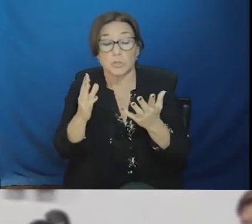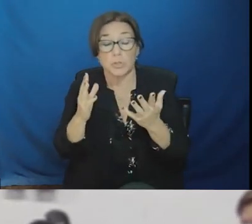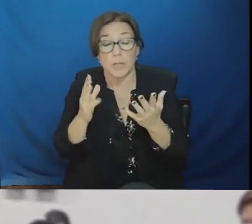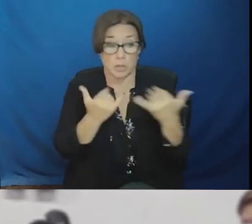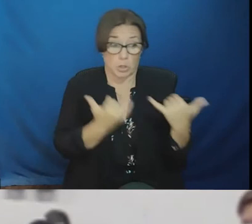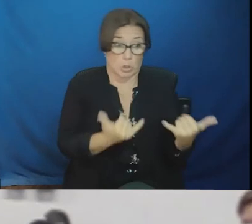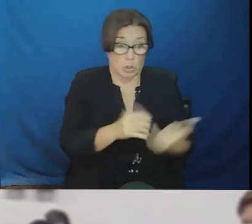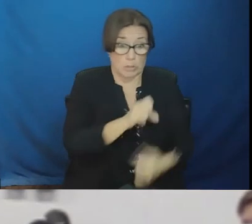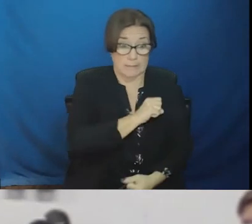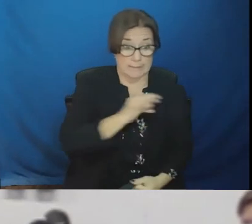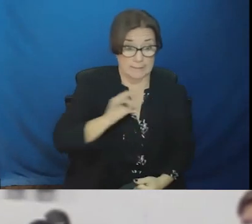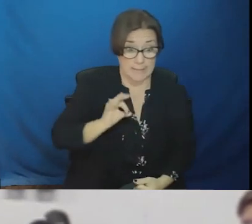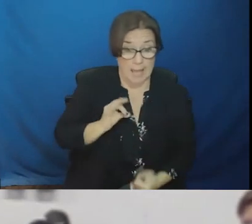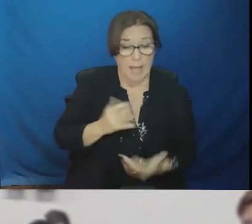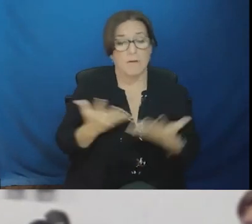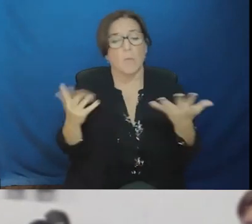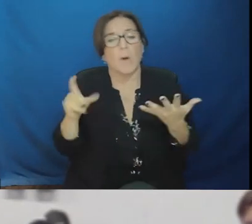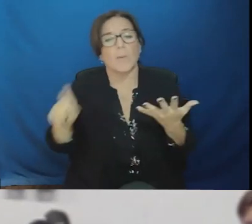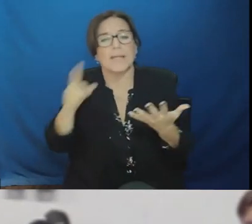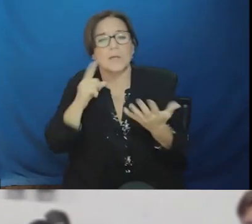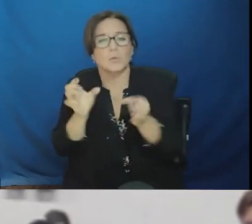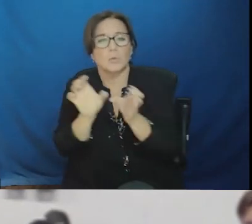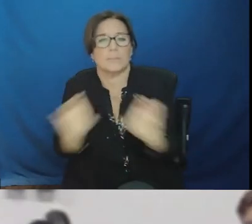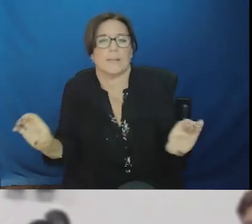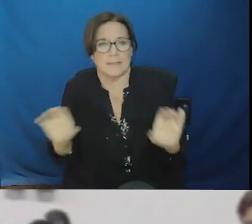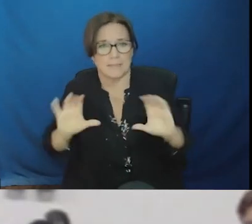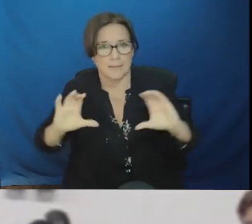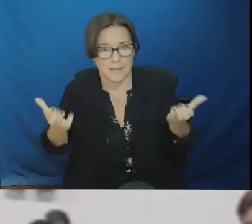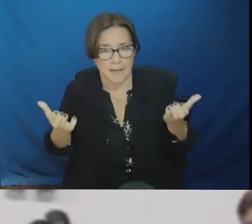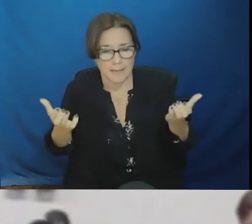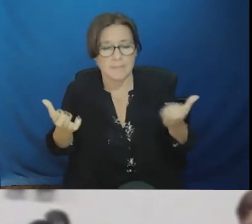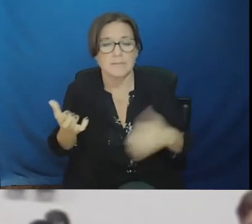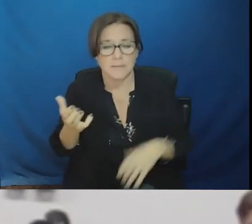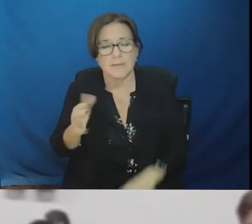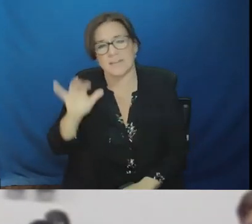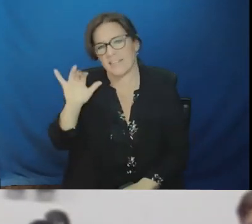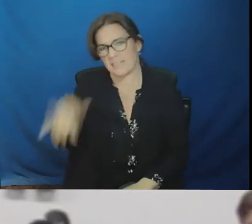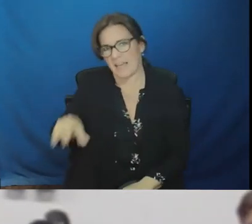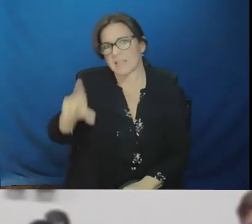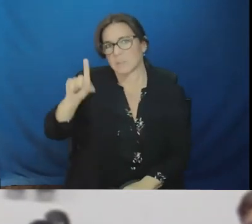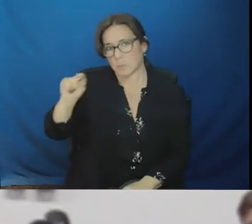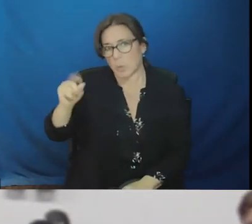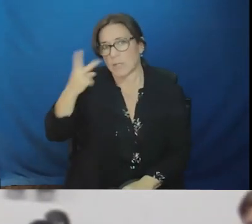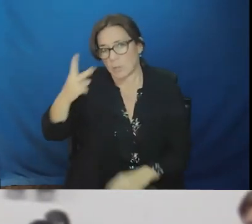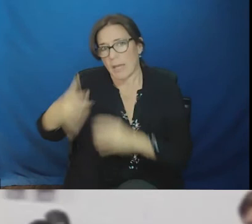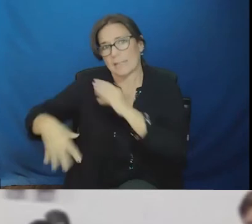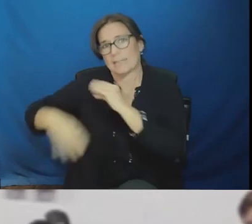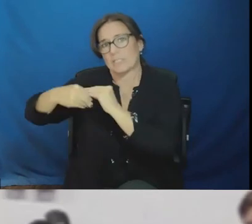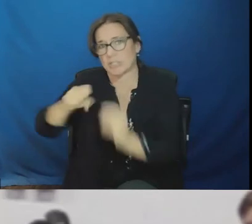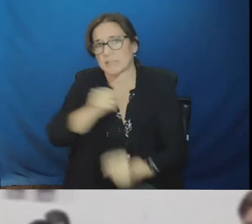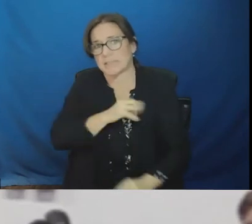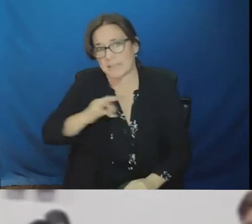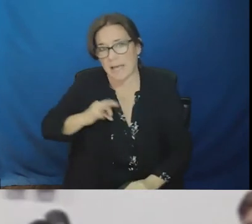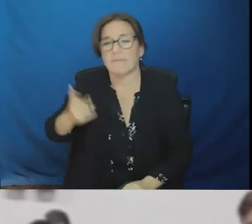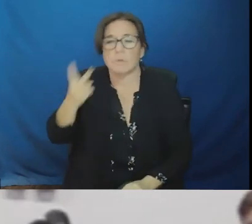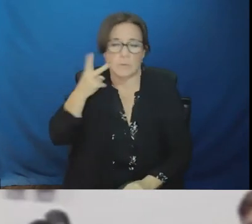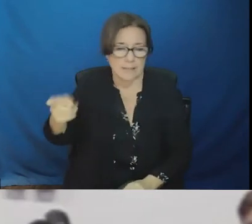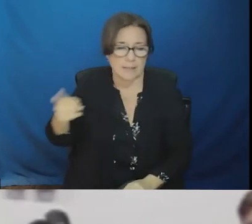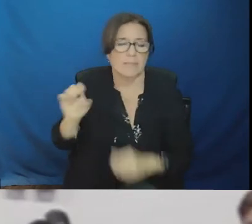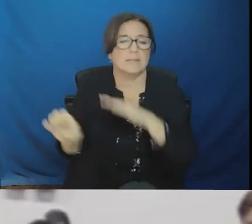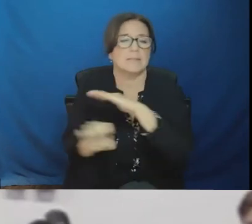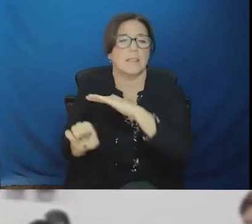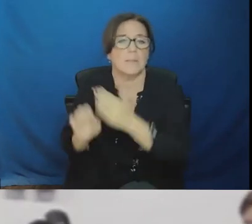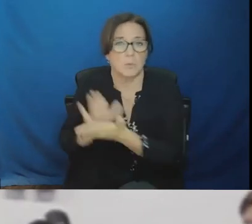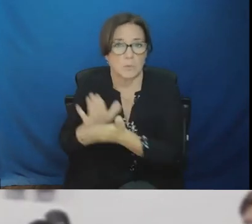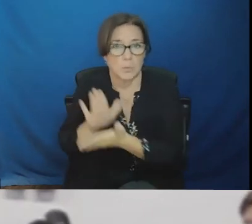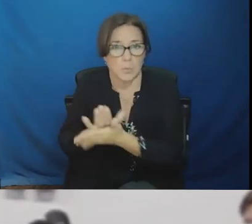And so that is actually the 20 you see in the elementary, the 20 extra staff.